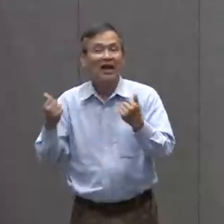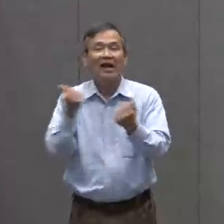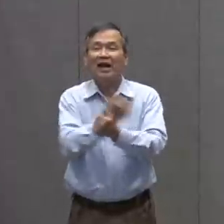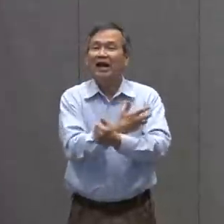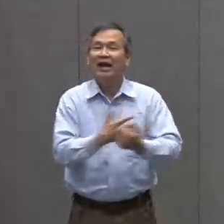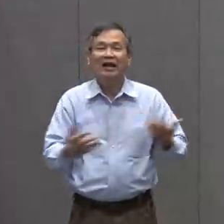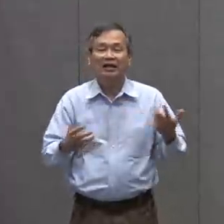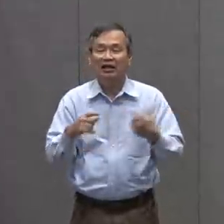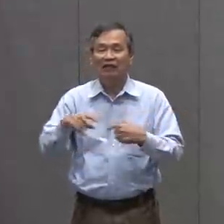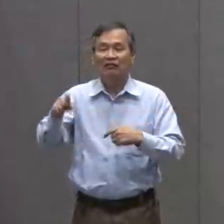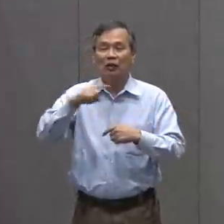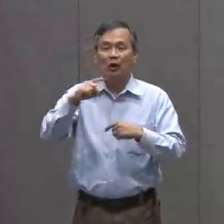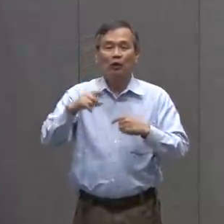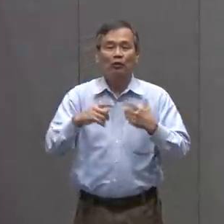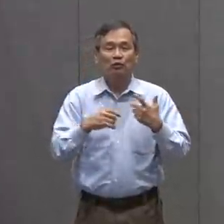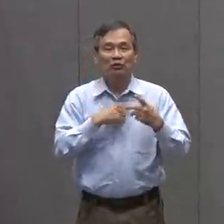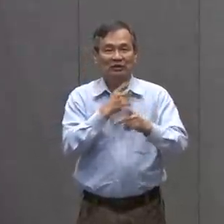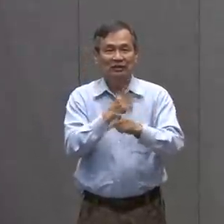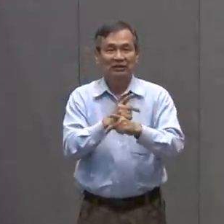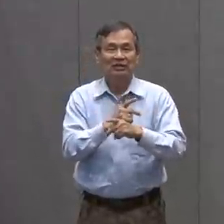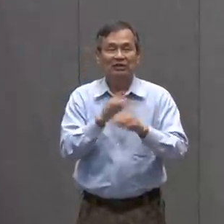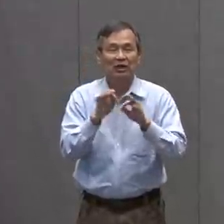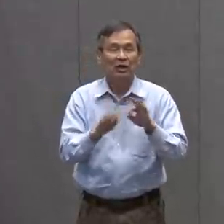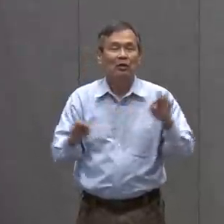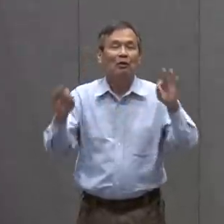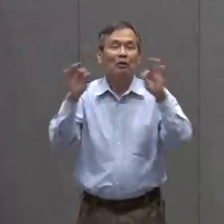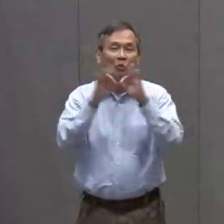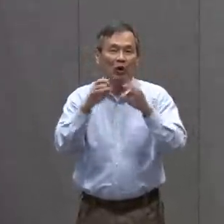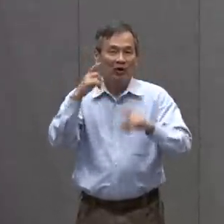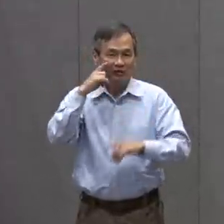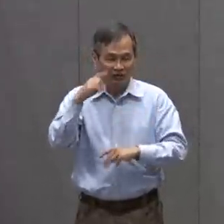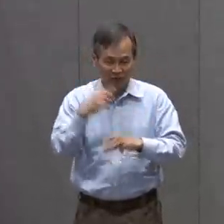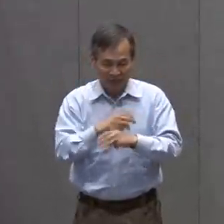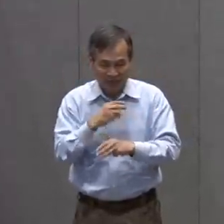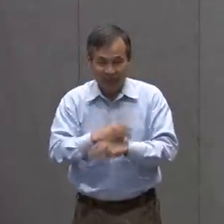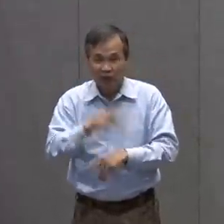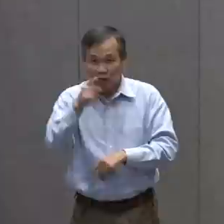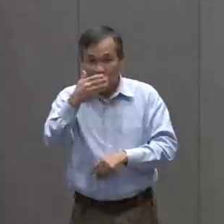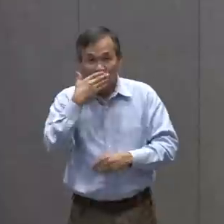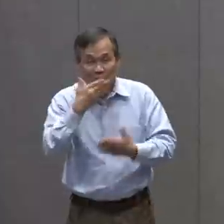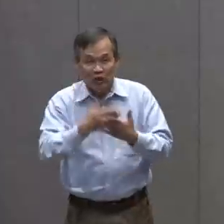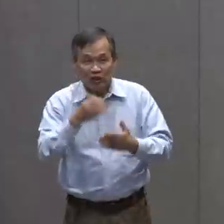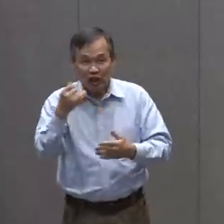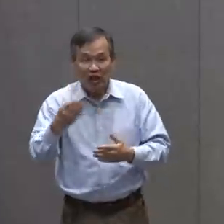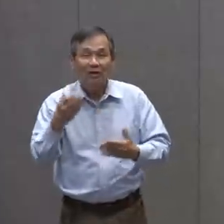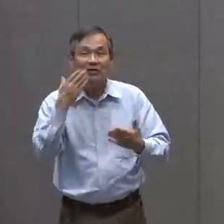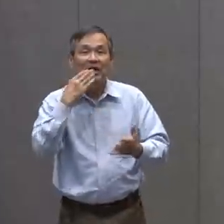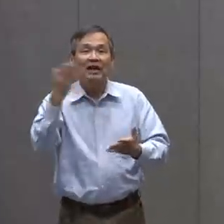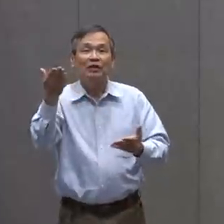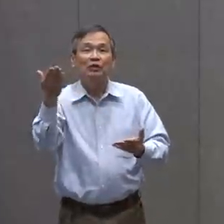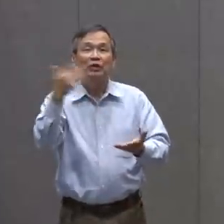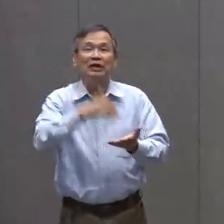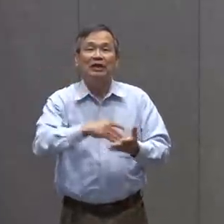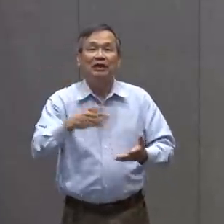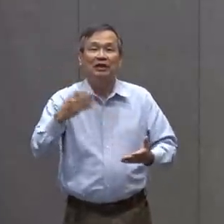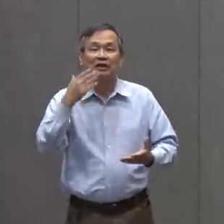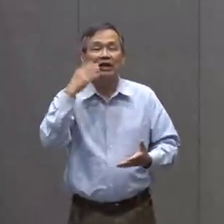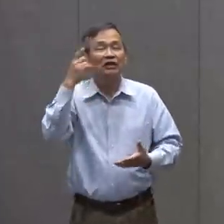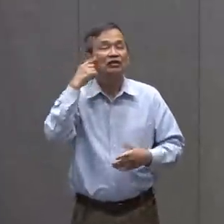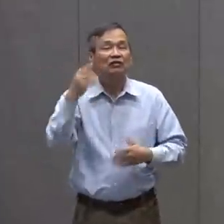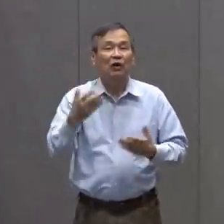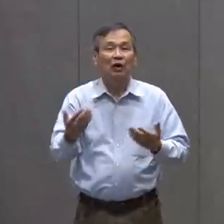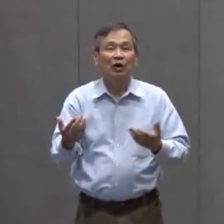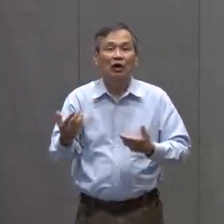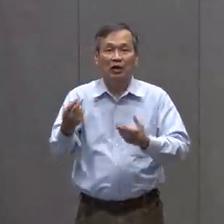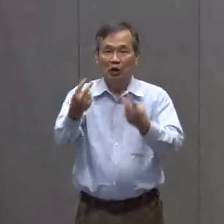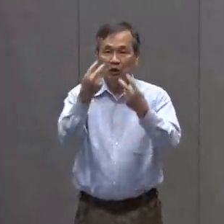those operations. This is a great way to really practice those facts, and you guys did an excellent job. All right, and thank you again. Thanks for joining